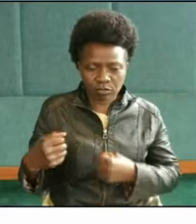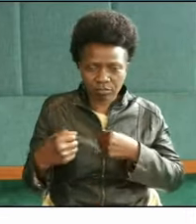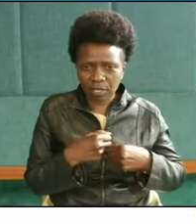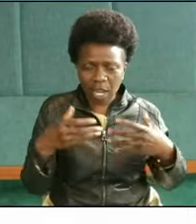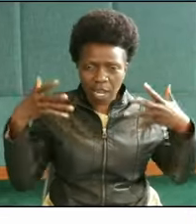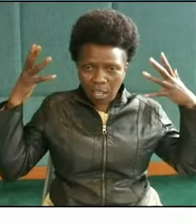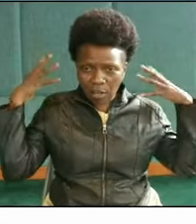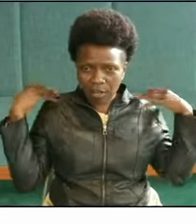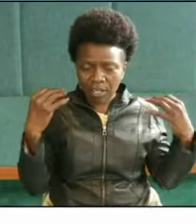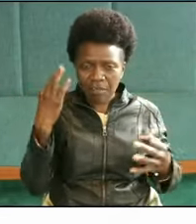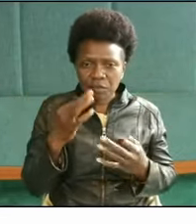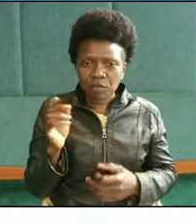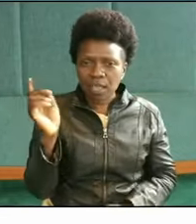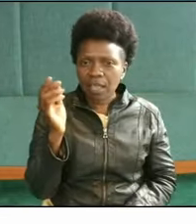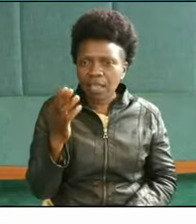If you have ever seen,